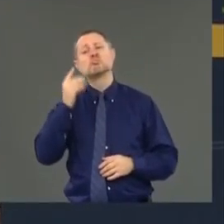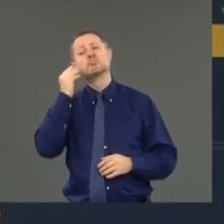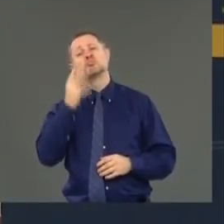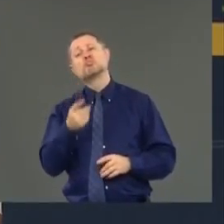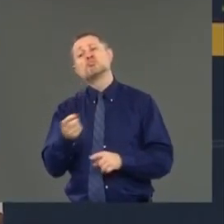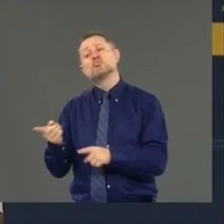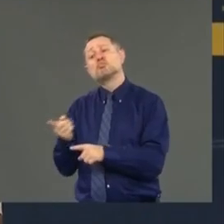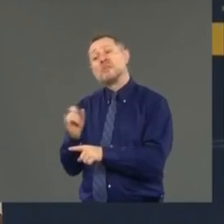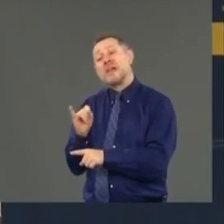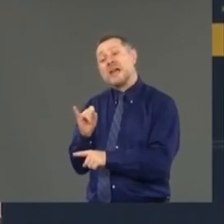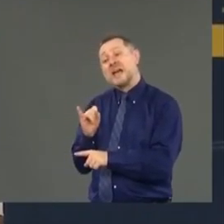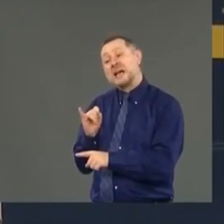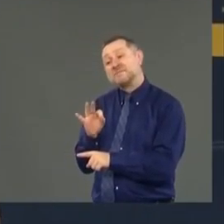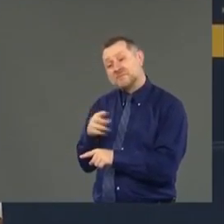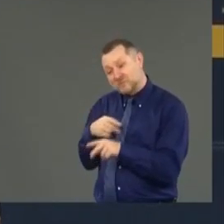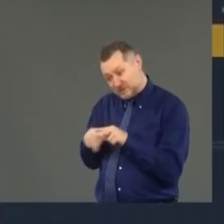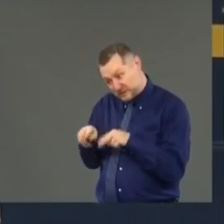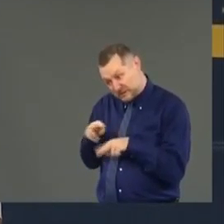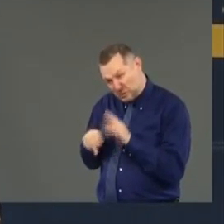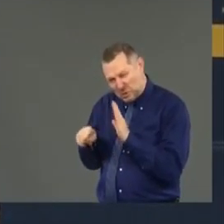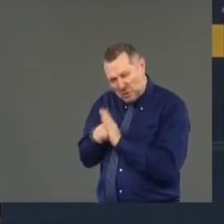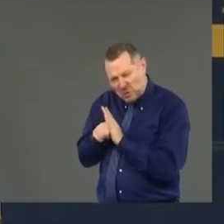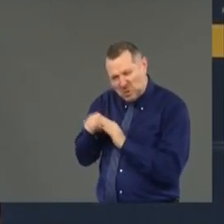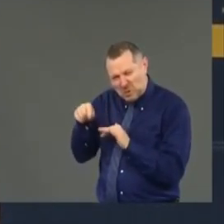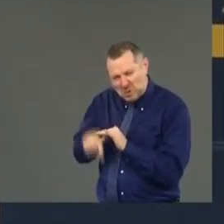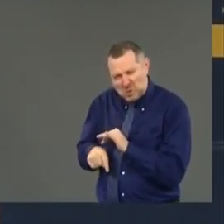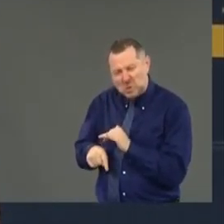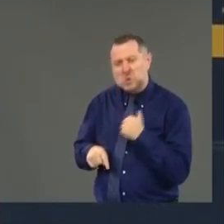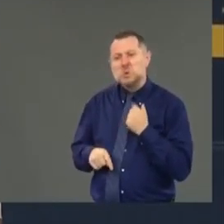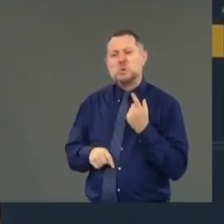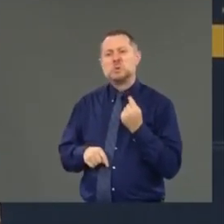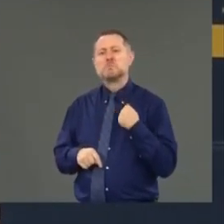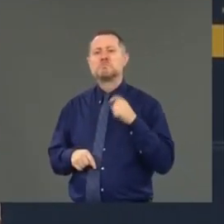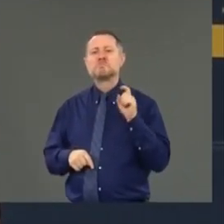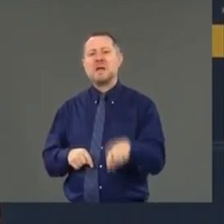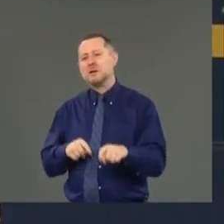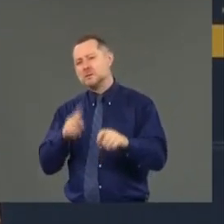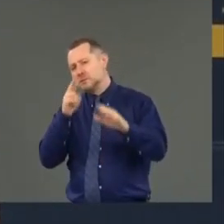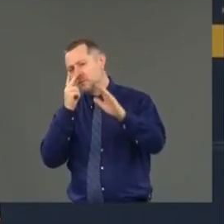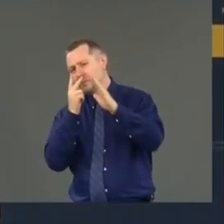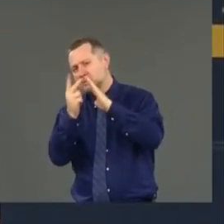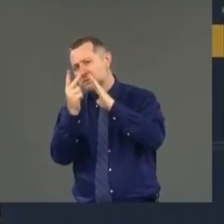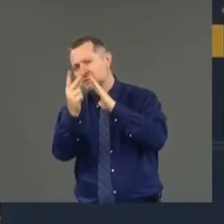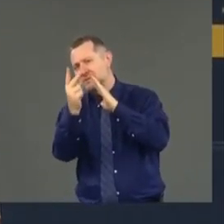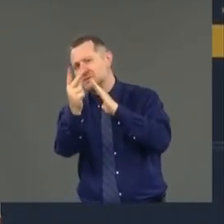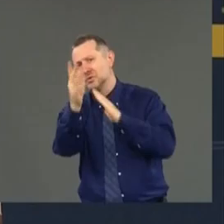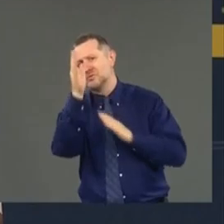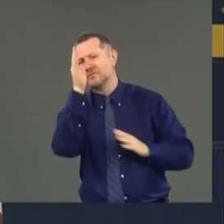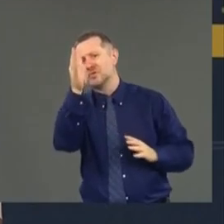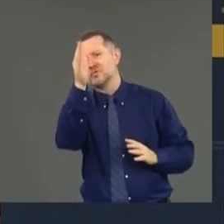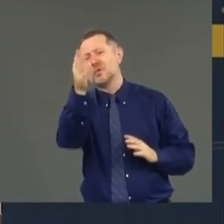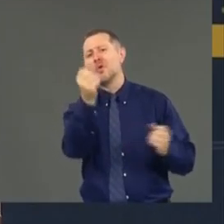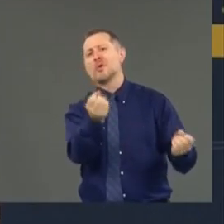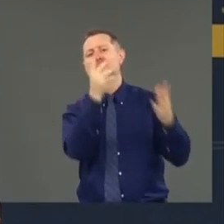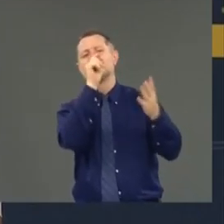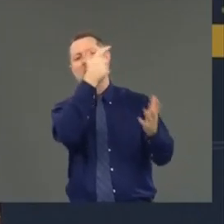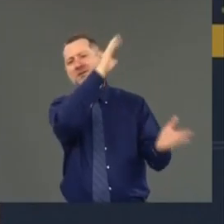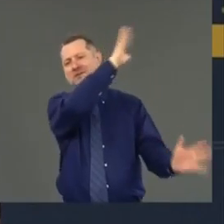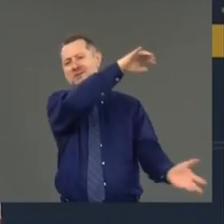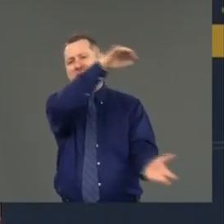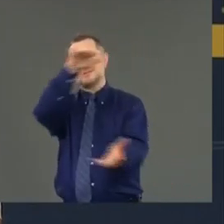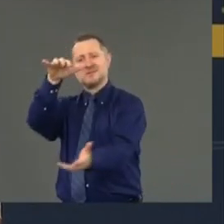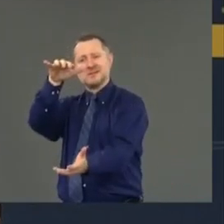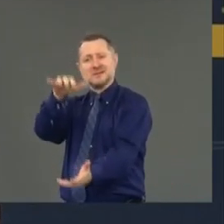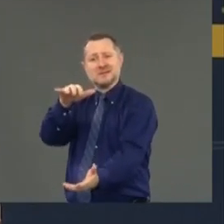forcing you to estimate future revenues. When does the economy come back for New York City? 6 months, 9 months,